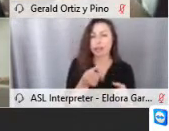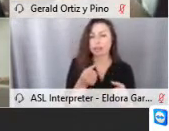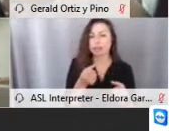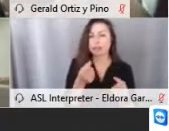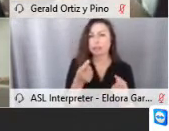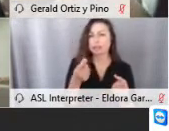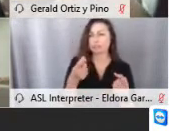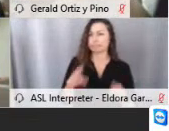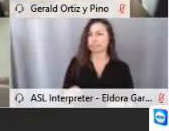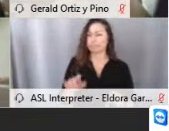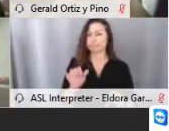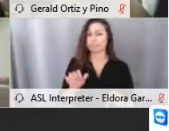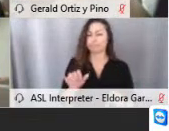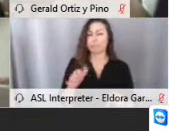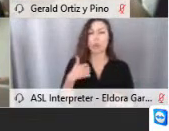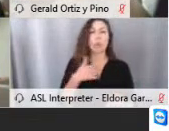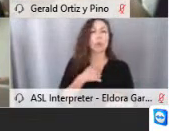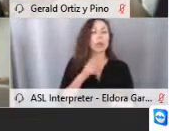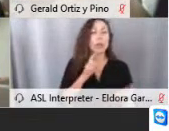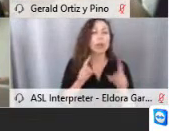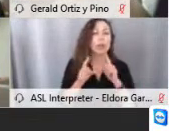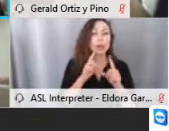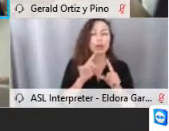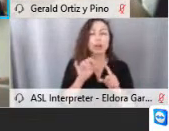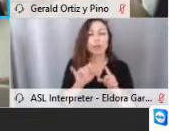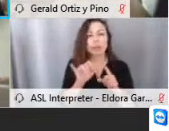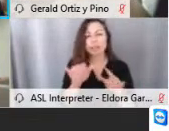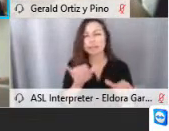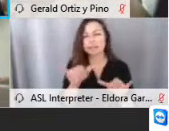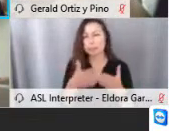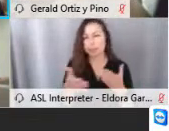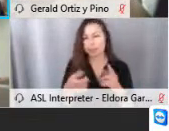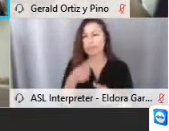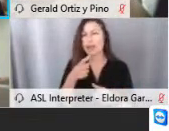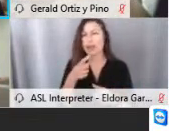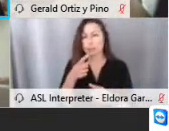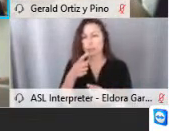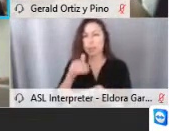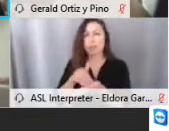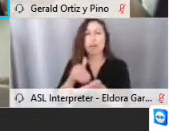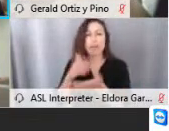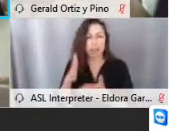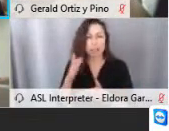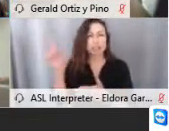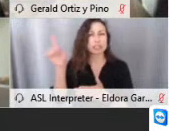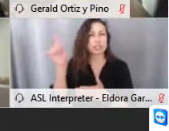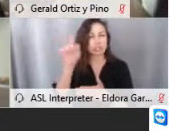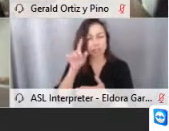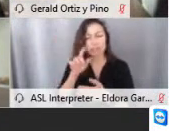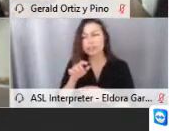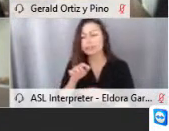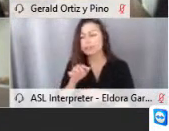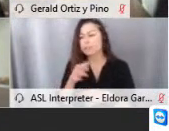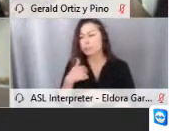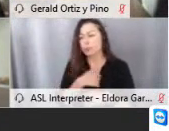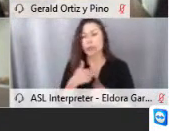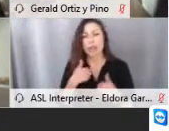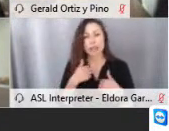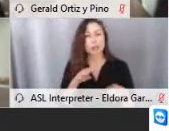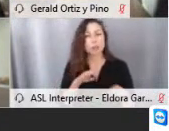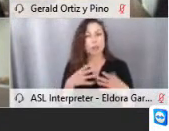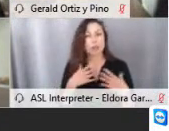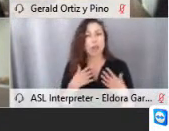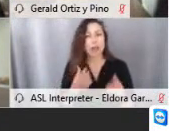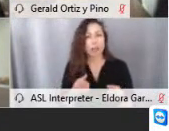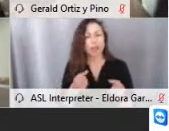phenomenon. We heard that same thing from the providers when we had our behavioral